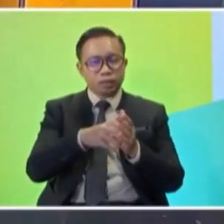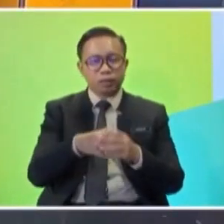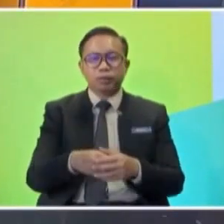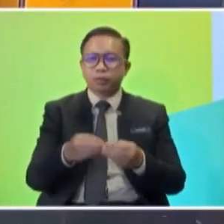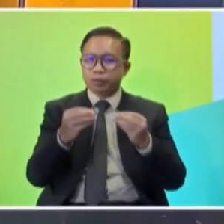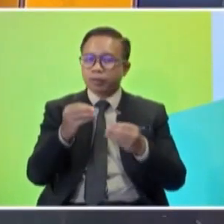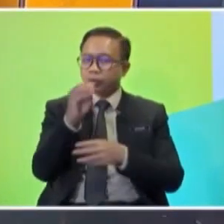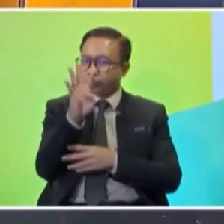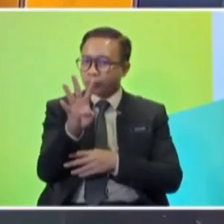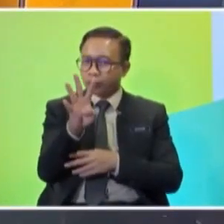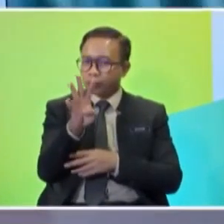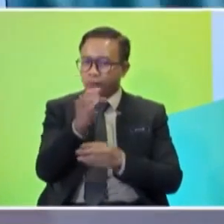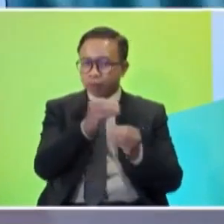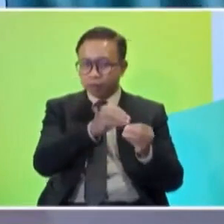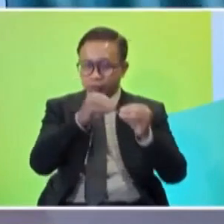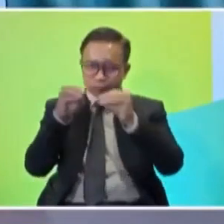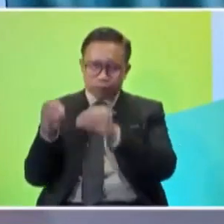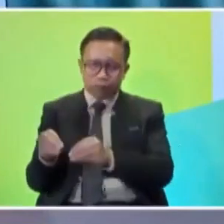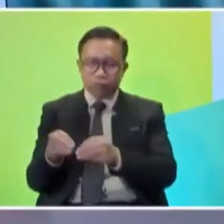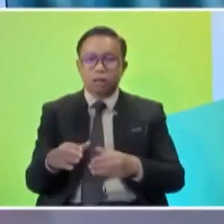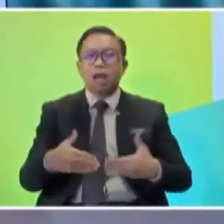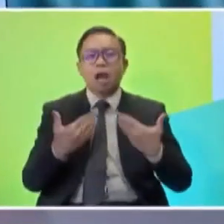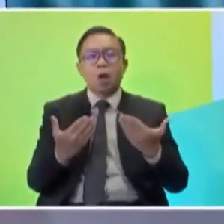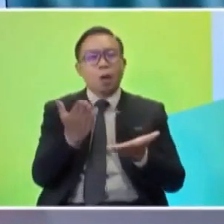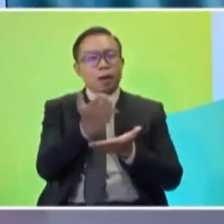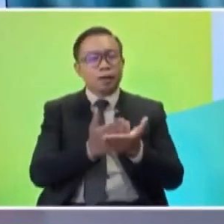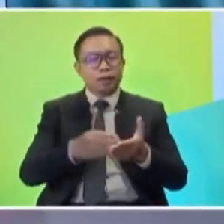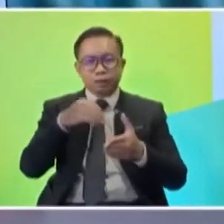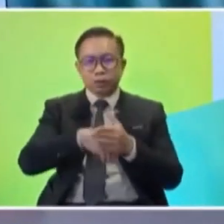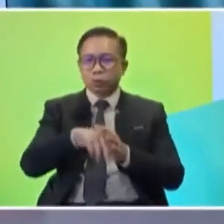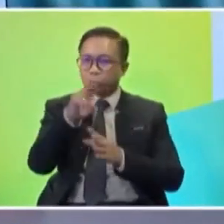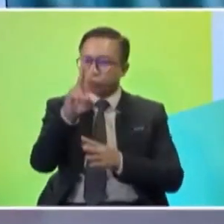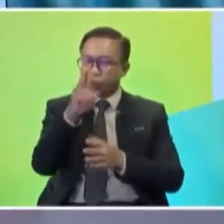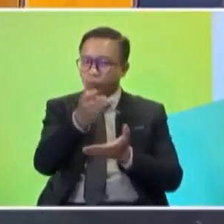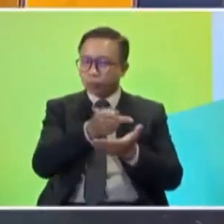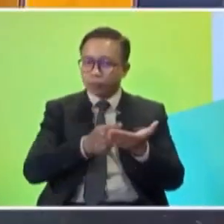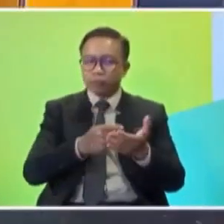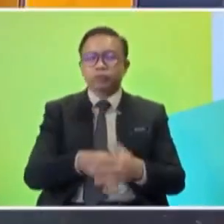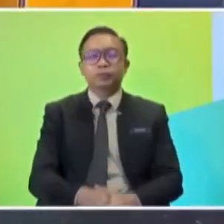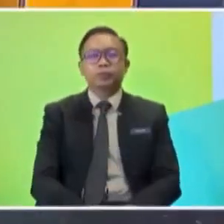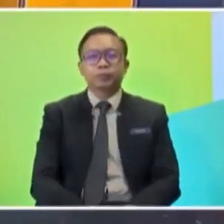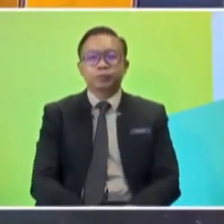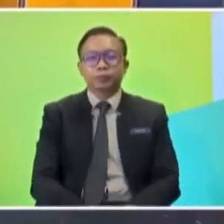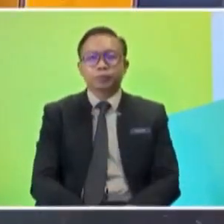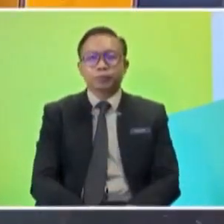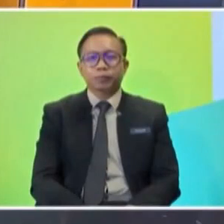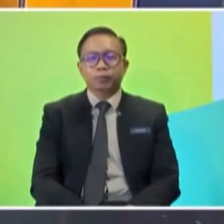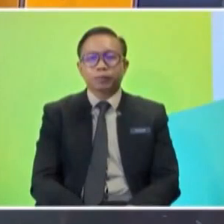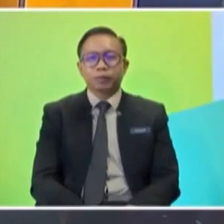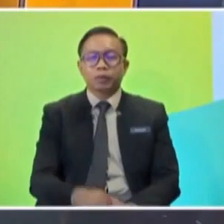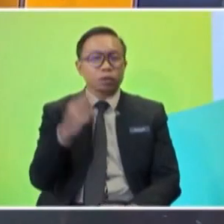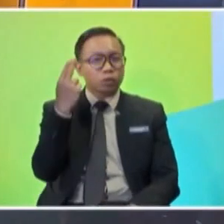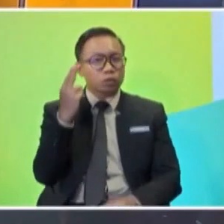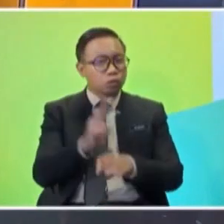half of it to your neighbor, am I correct? Yes, half to my neighbor. Let's cut the cake into two equal parts. Okay, so I'm going to use the